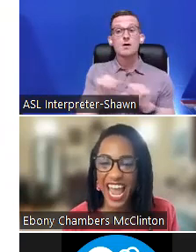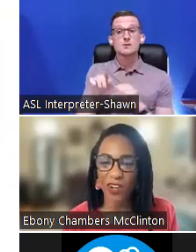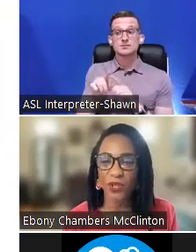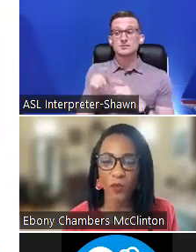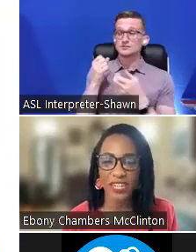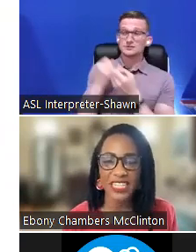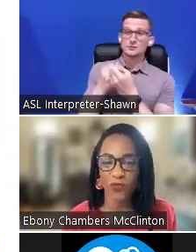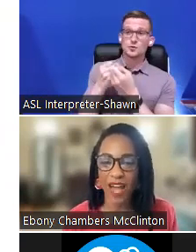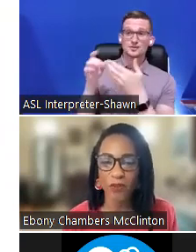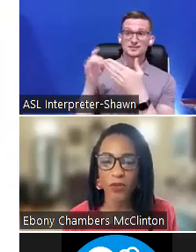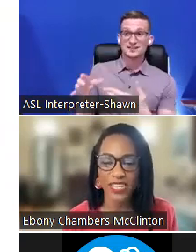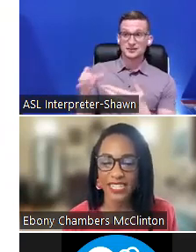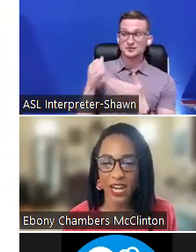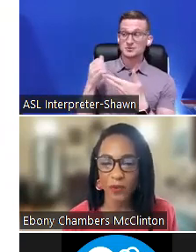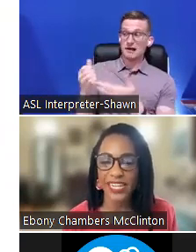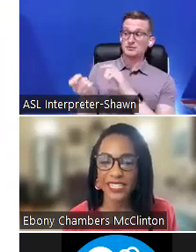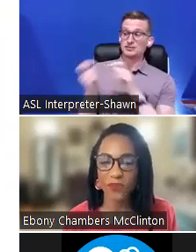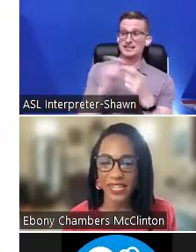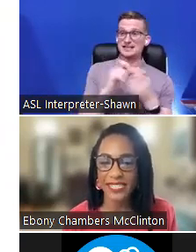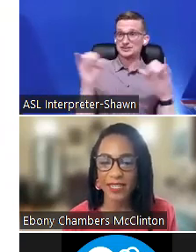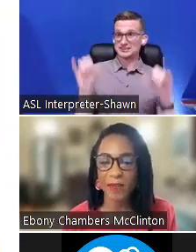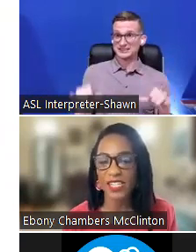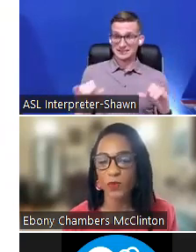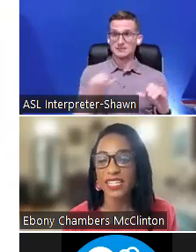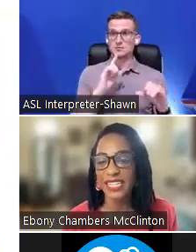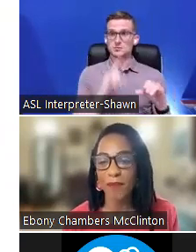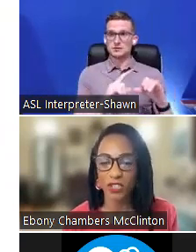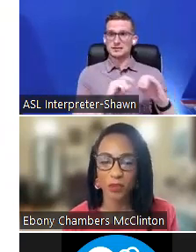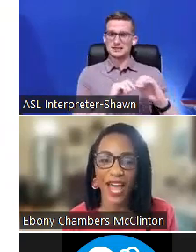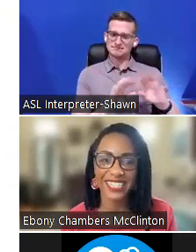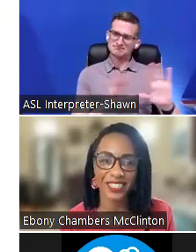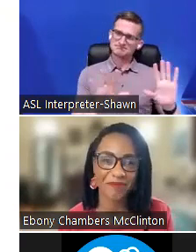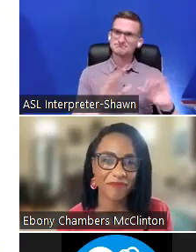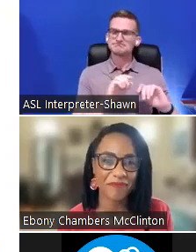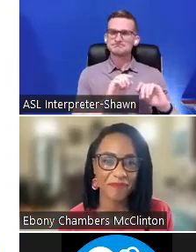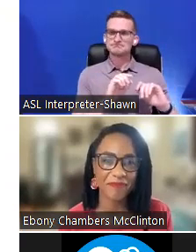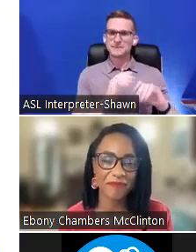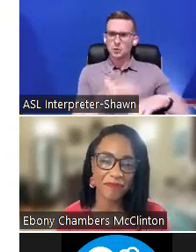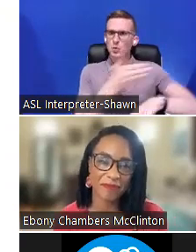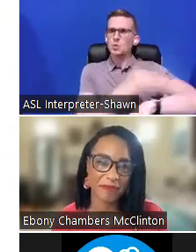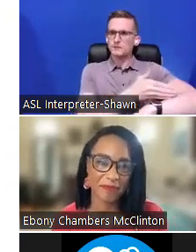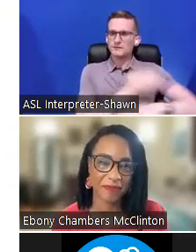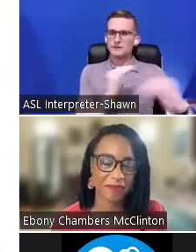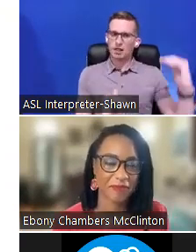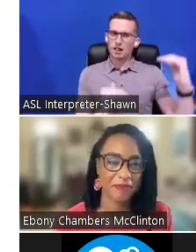change and really working to unravel these inequities and racism, as well as take measurable action.